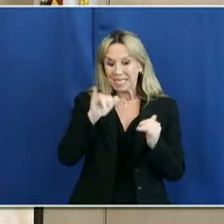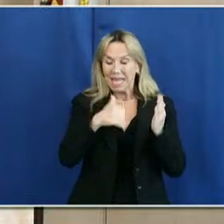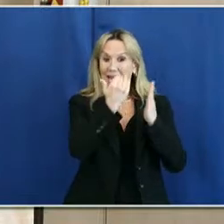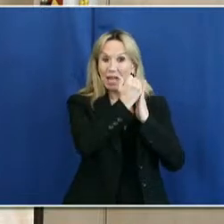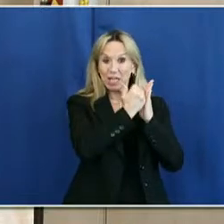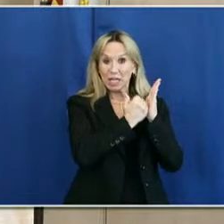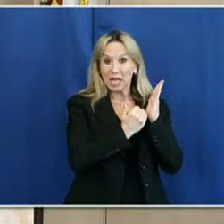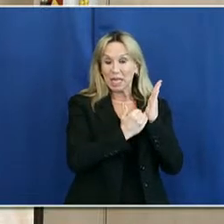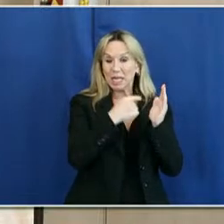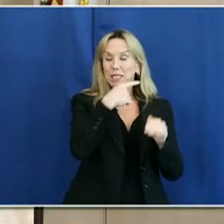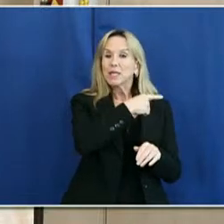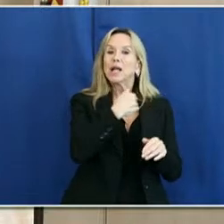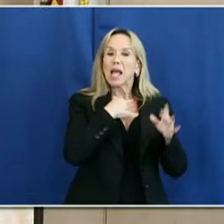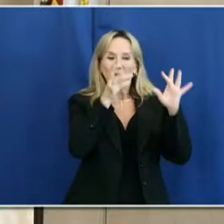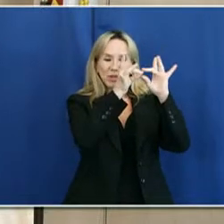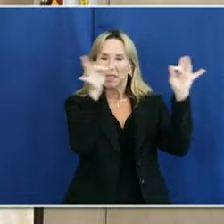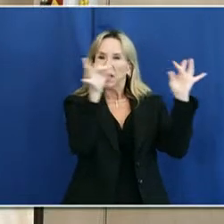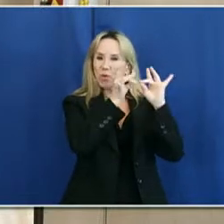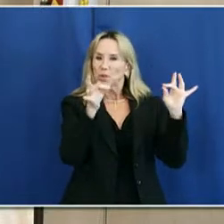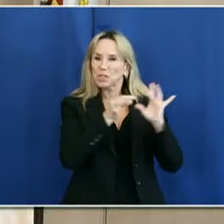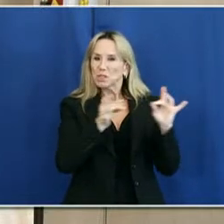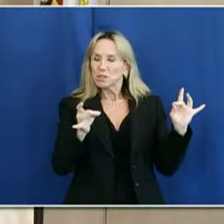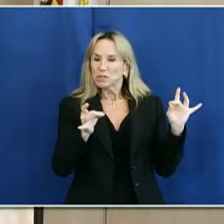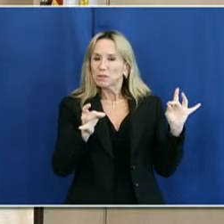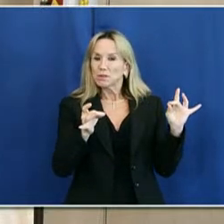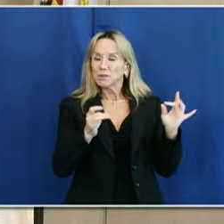is language about